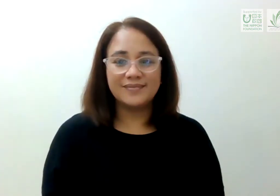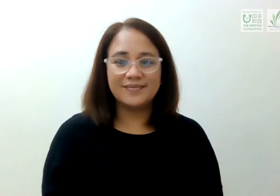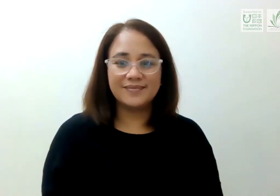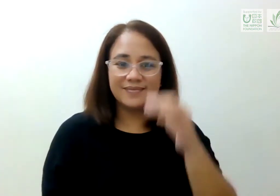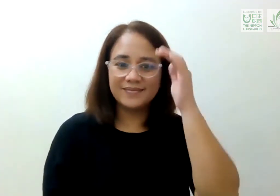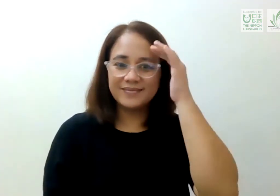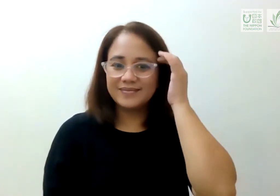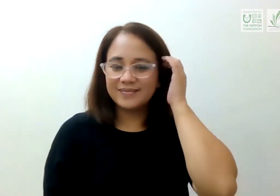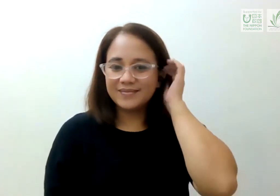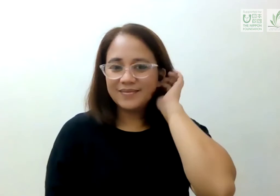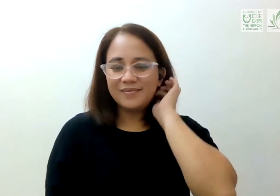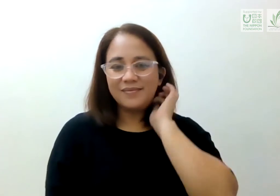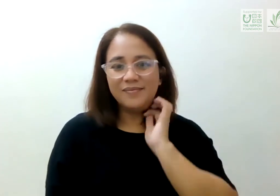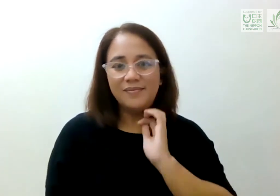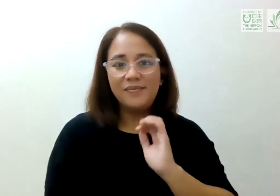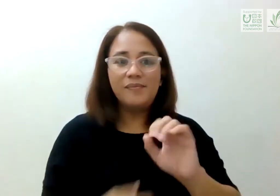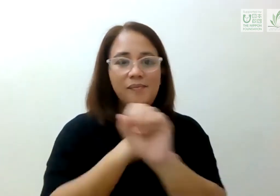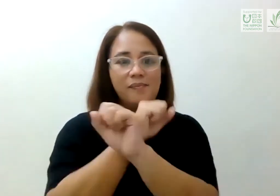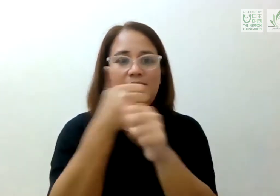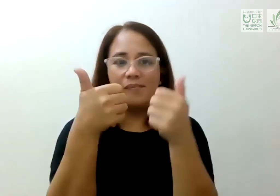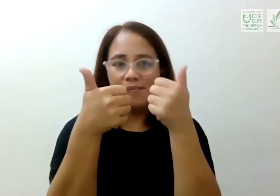We'll do a sub interpreter.